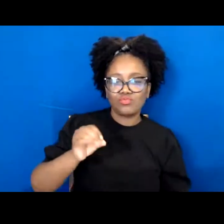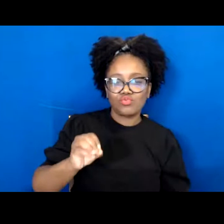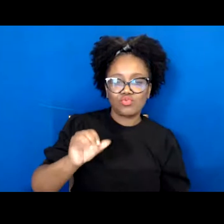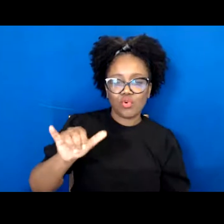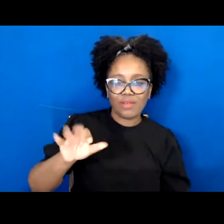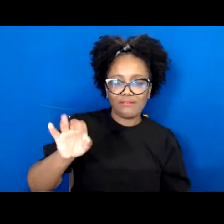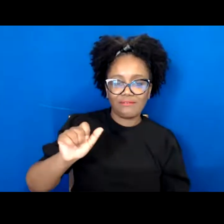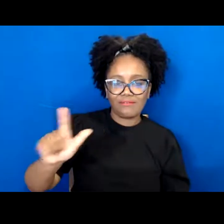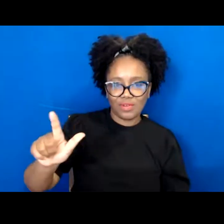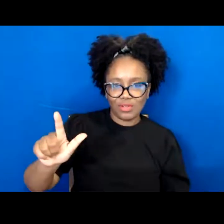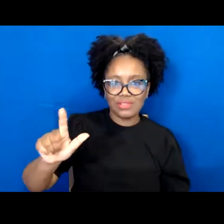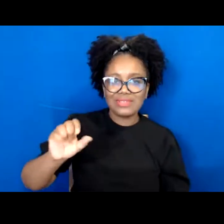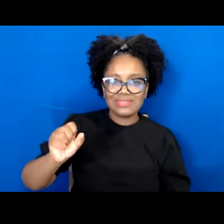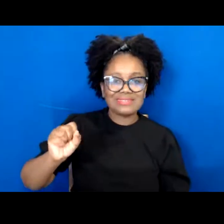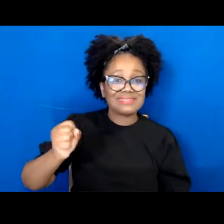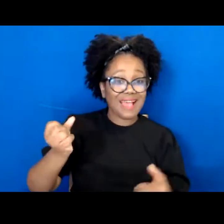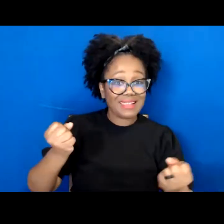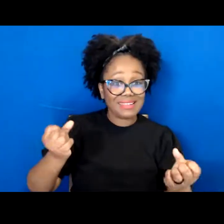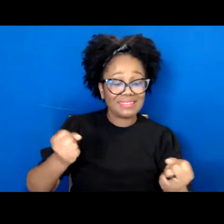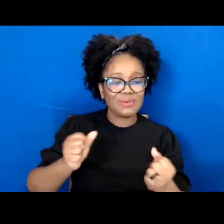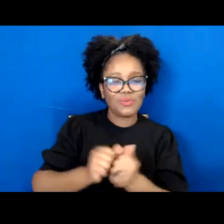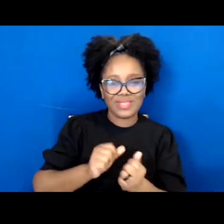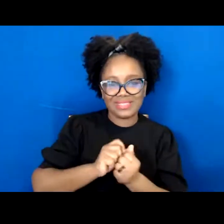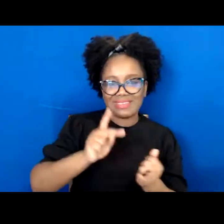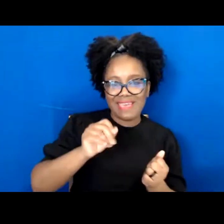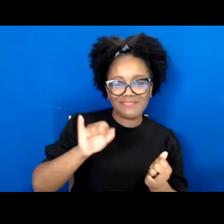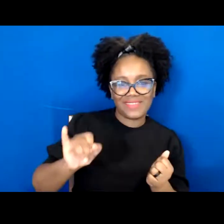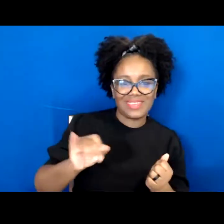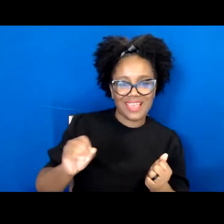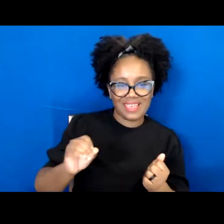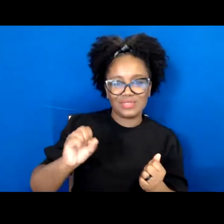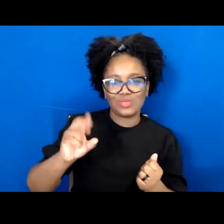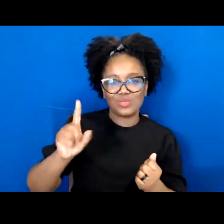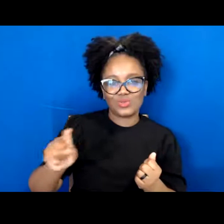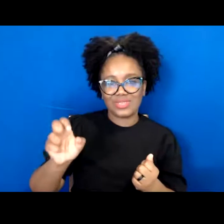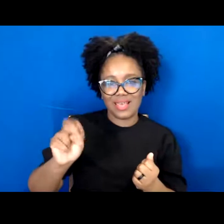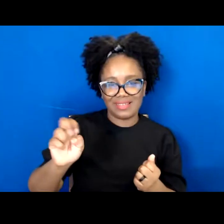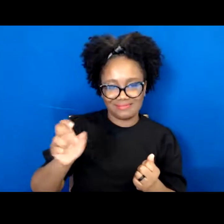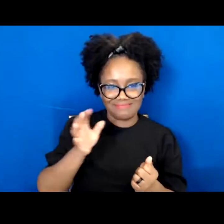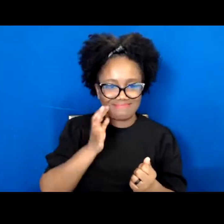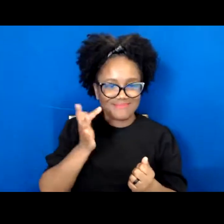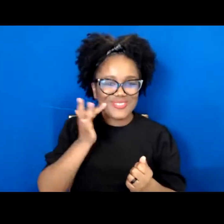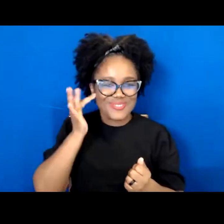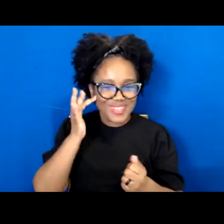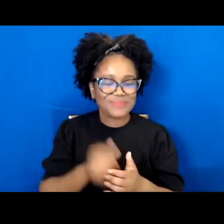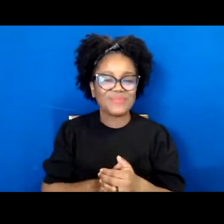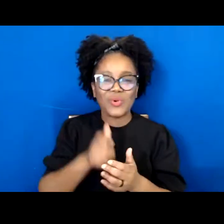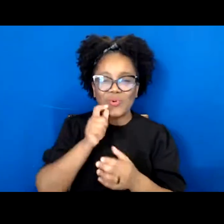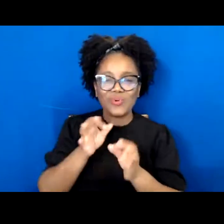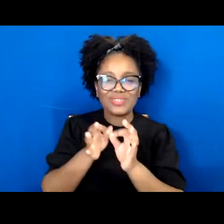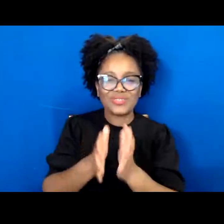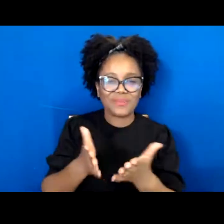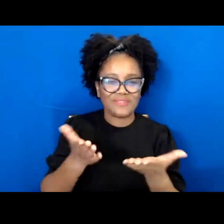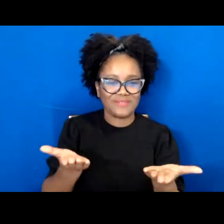Lightburn and Coffee Lemons tonight from as our ASL interpreters, Sister with a Bike Travel, Enoch Pratt